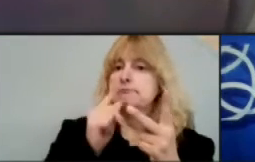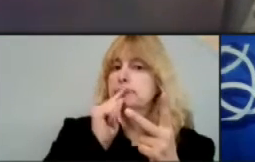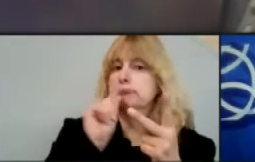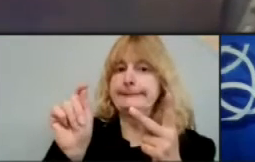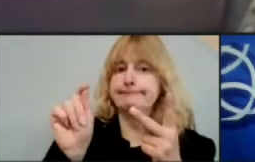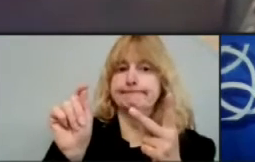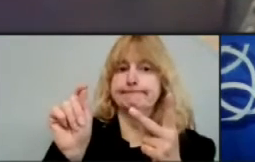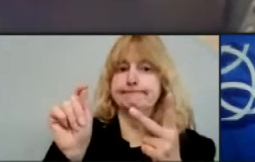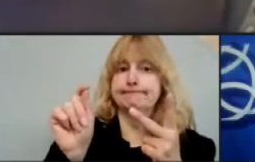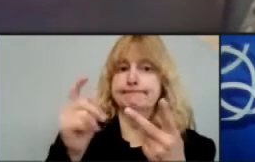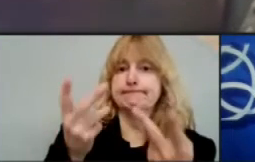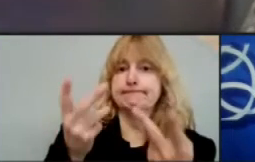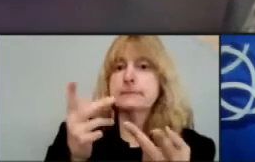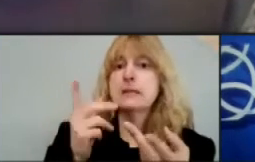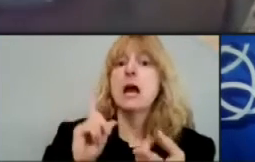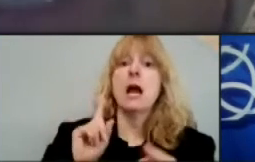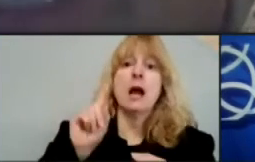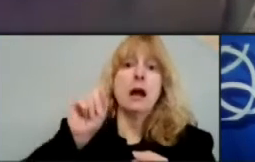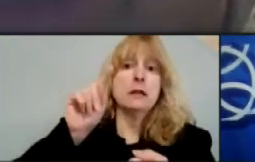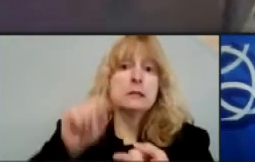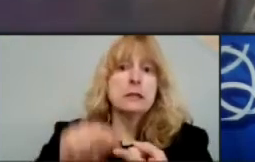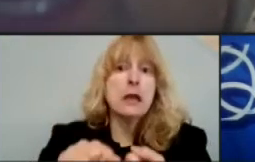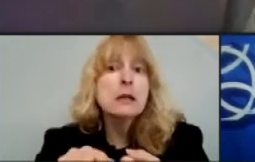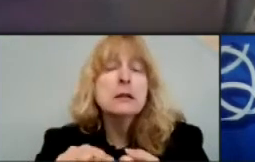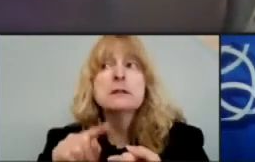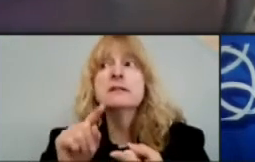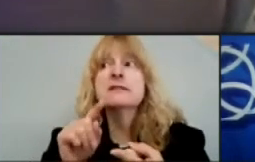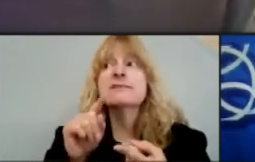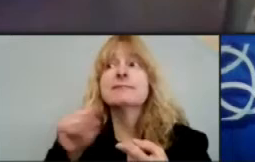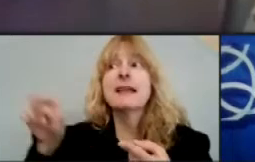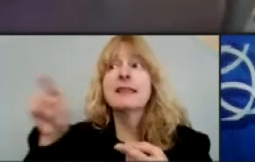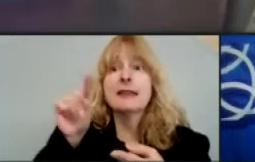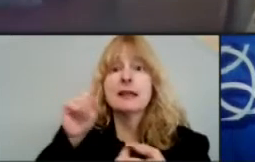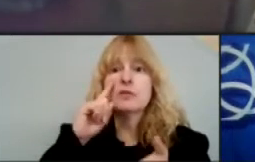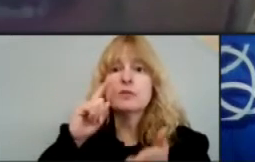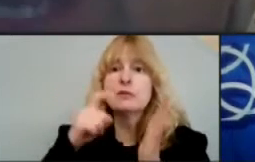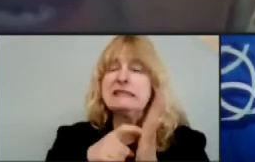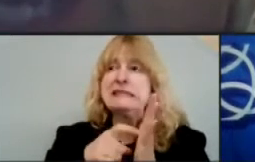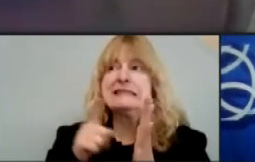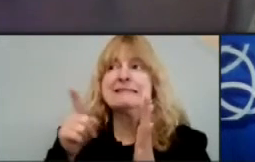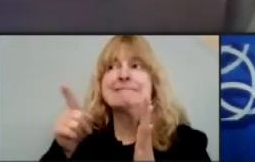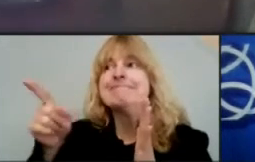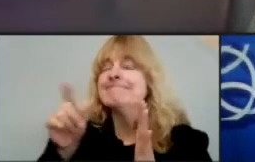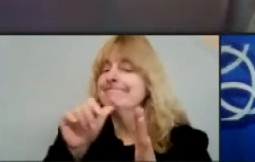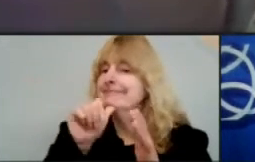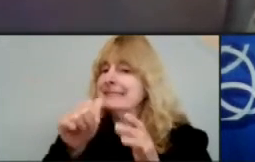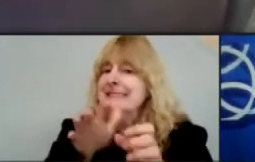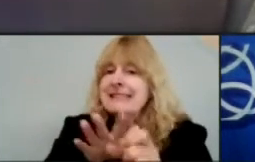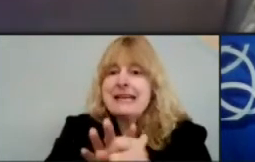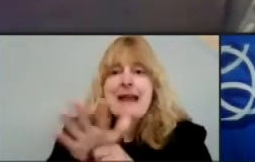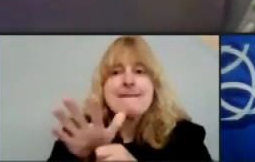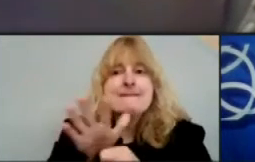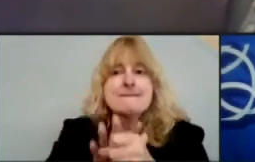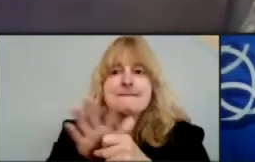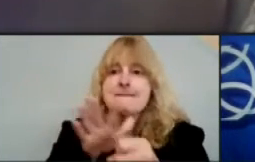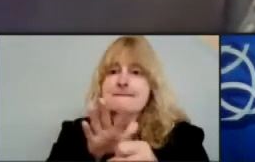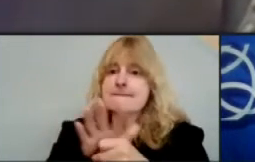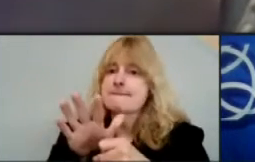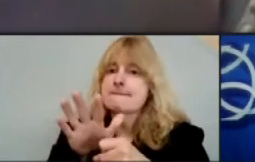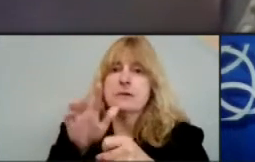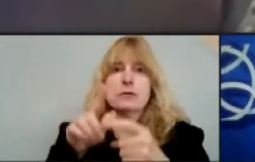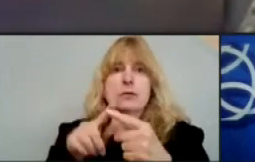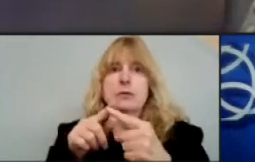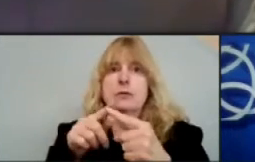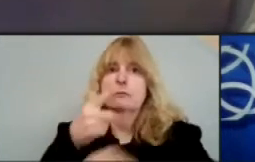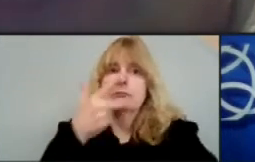until either it's recognized that that's not going to reach at a high enough scale,